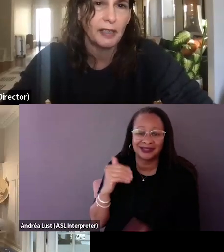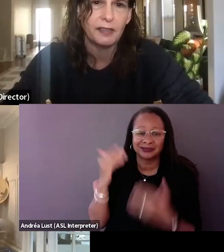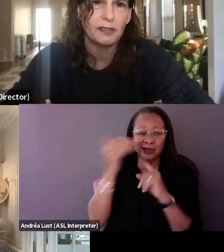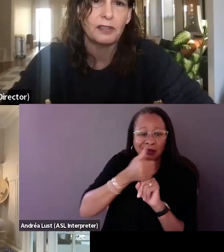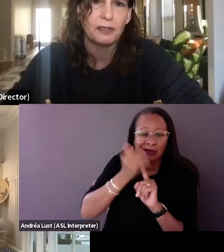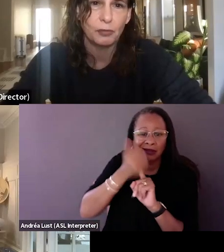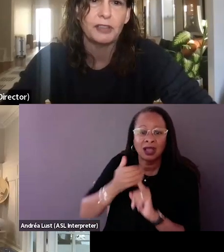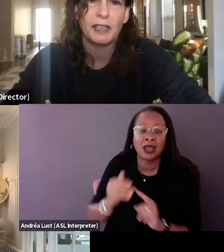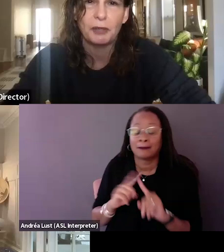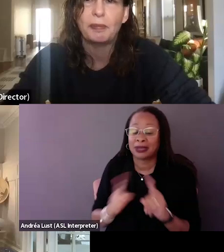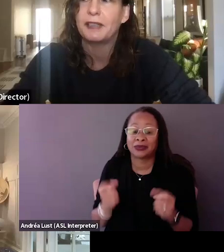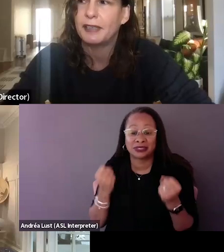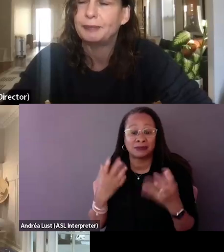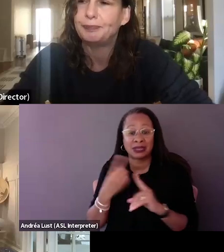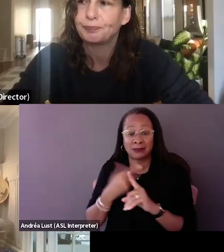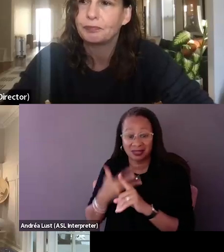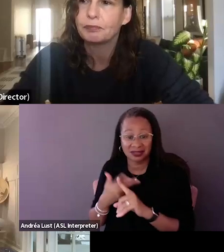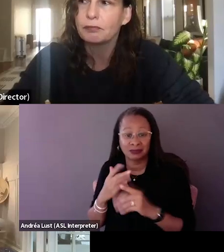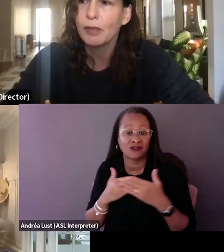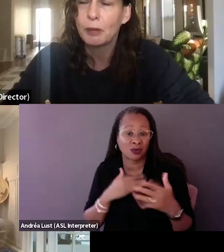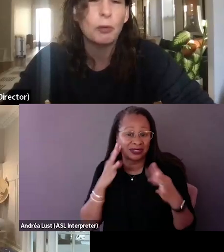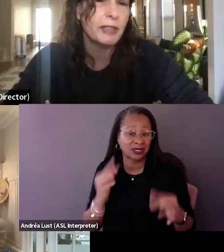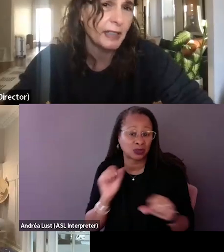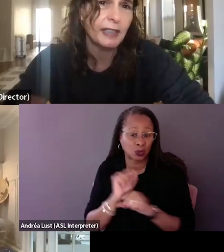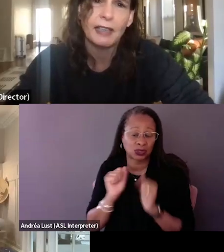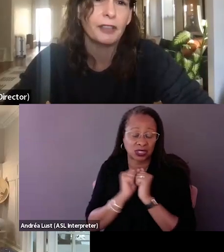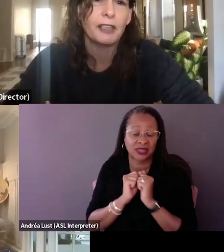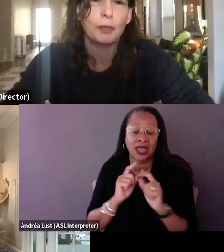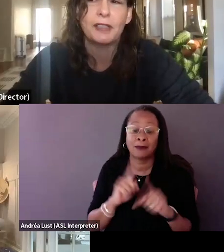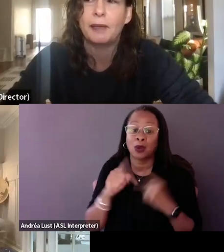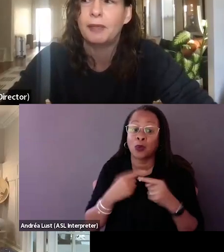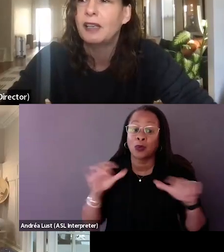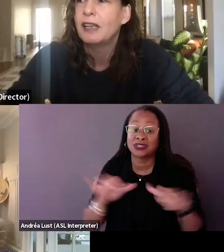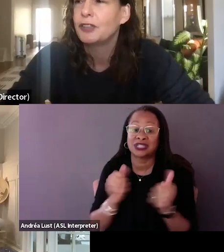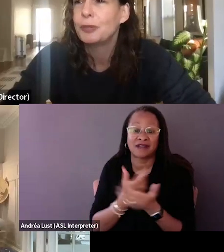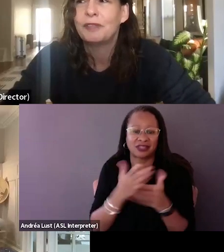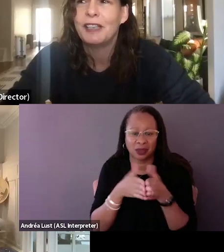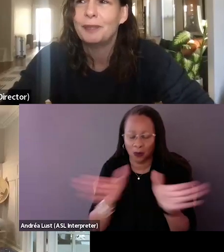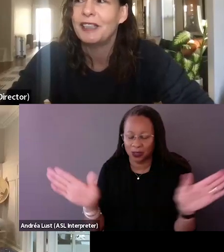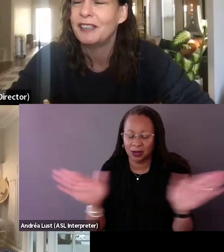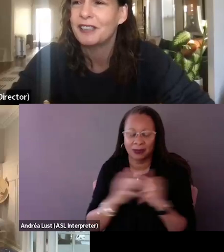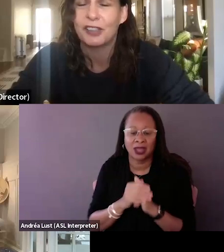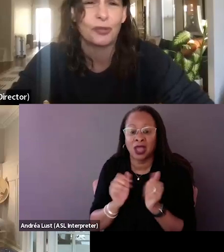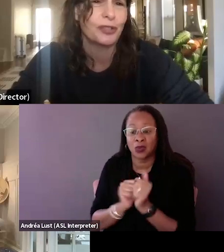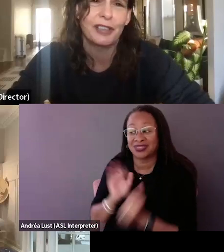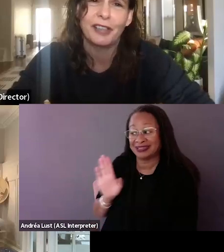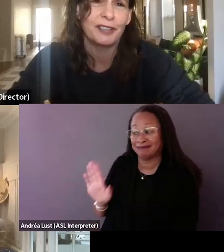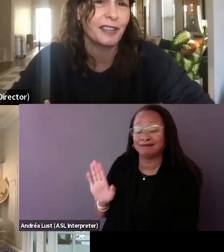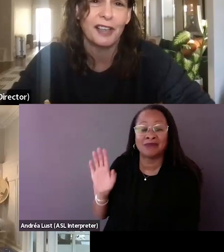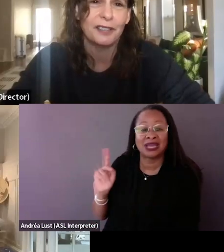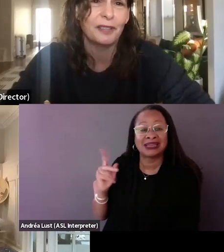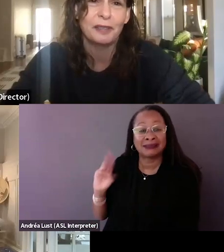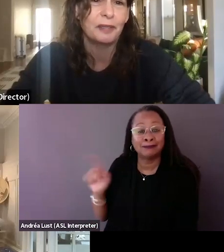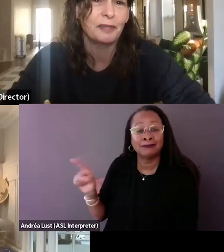we decided to work together, but when we did, everything opened up. In terms of him, he is an